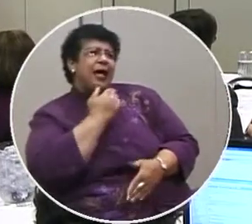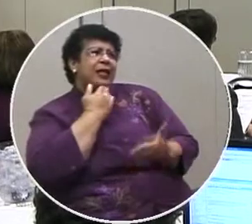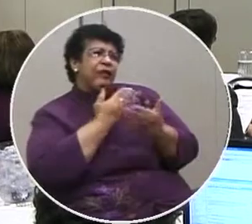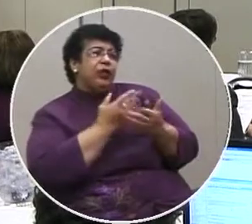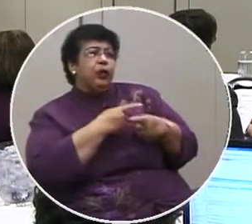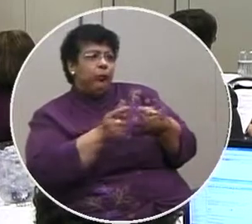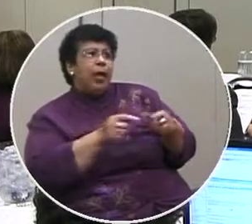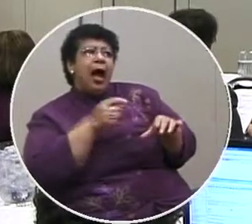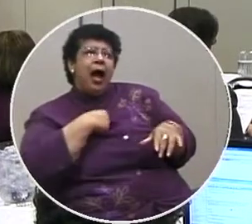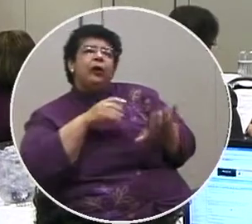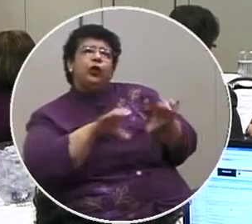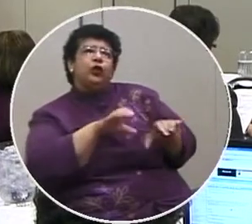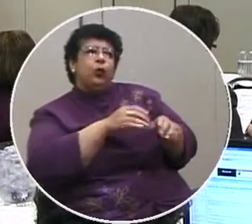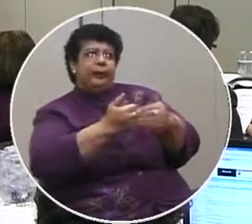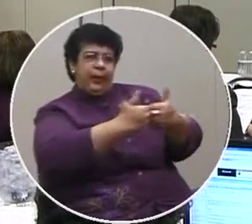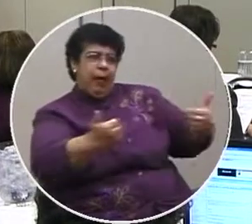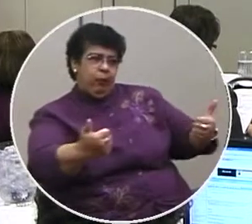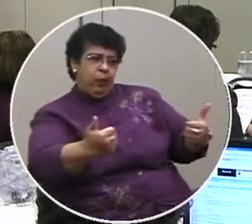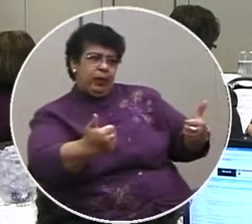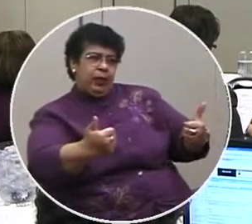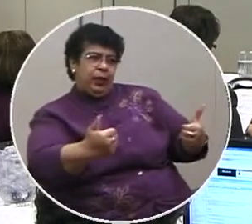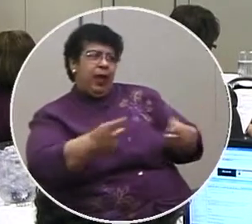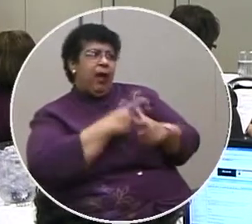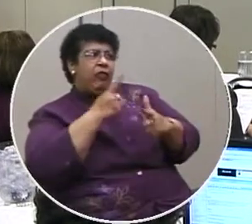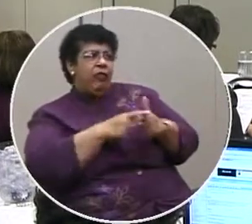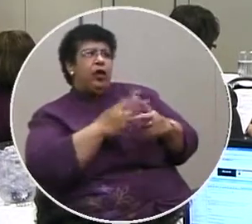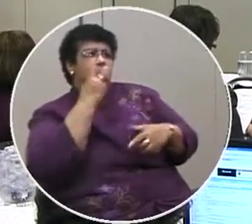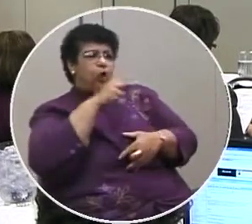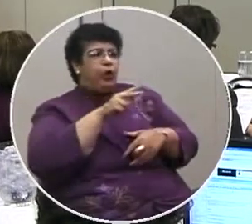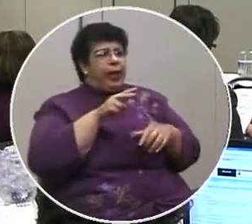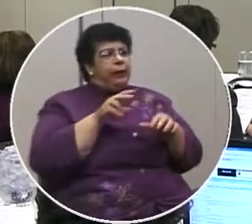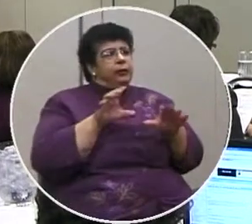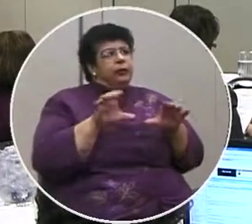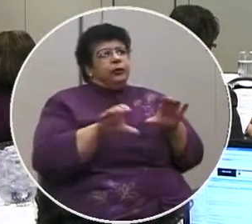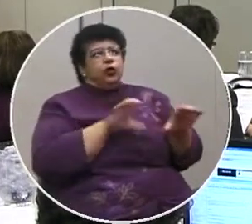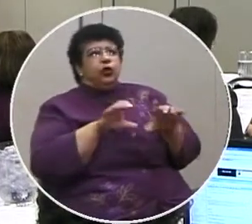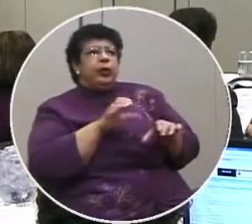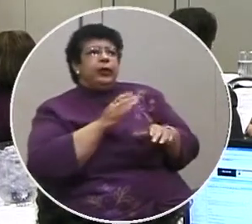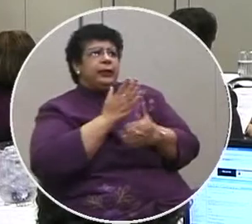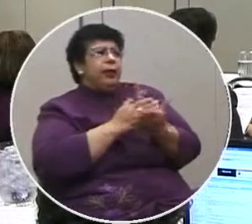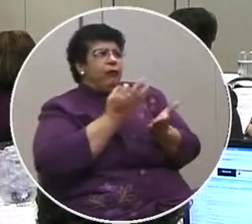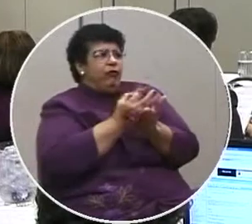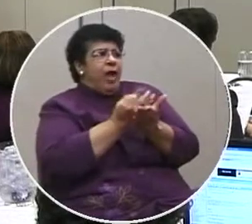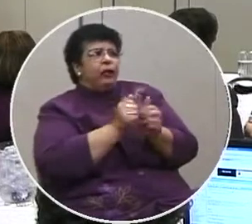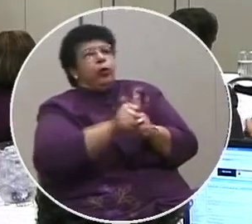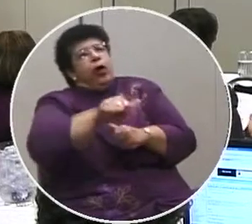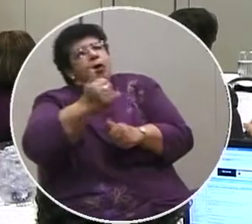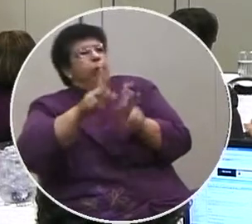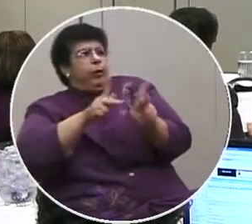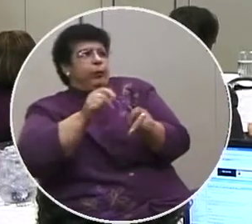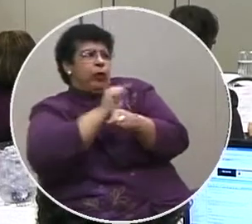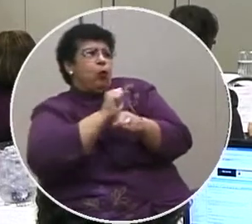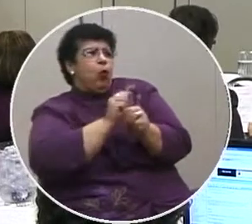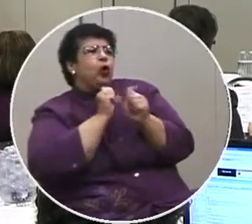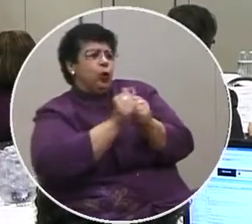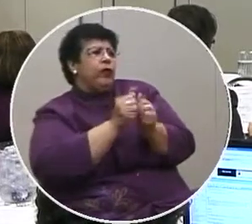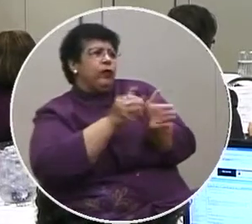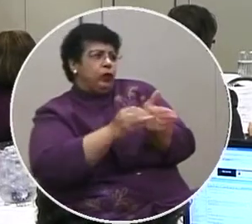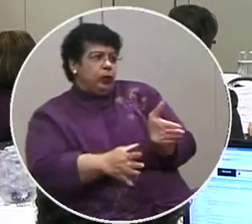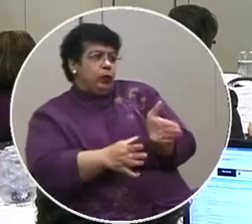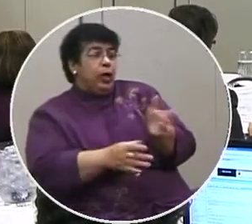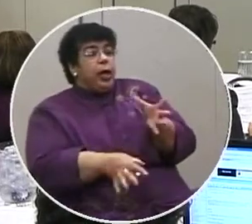them separately, Okay. and I would look at doing some facts with other people who work with her. If you're still at the